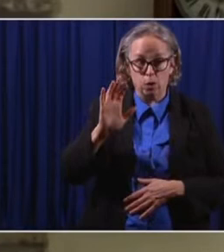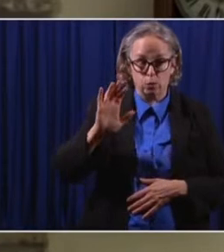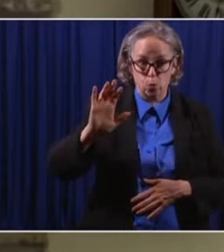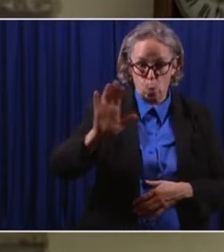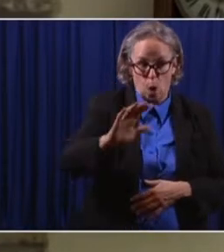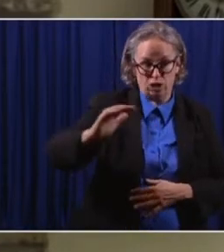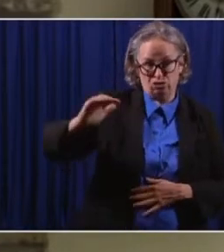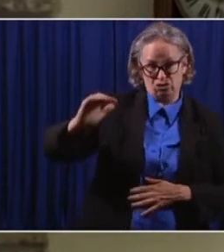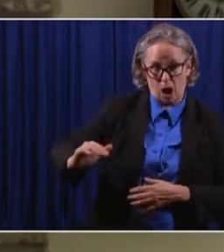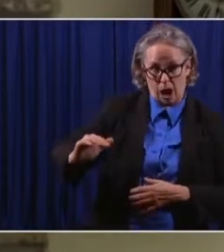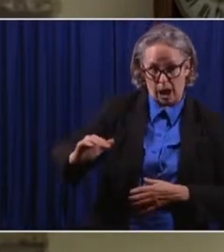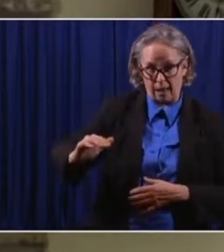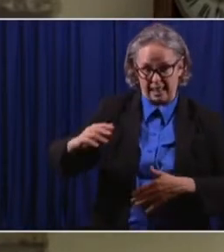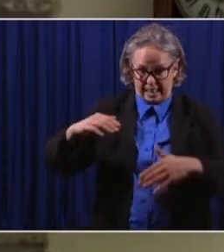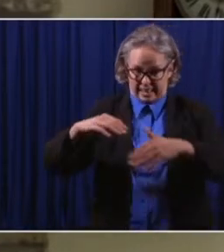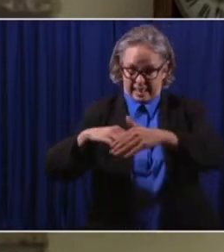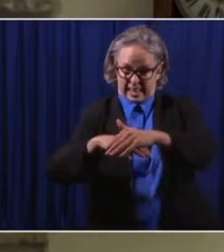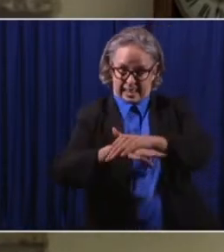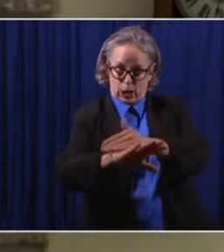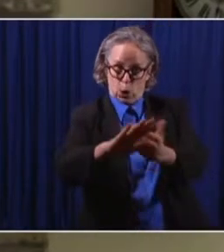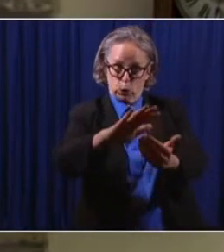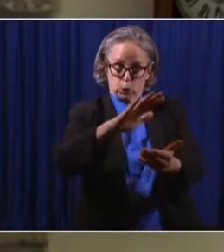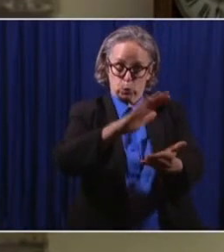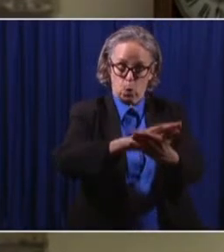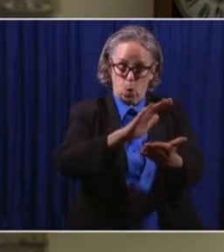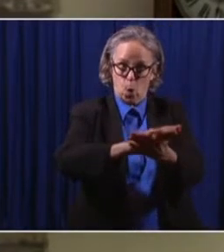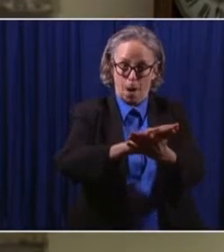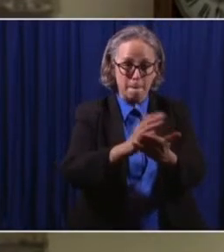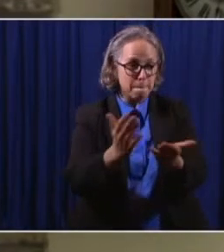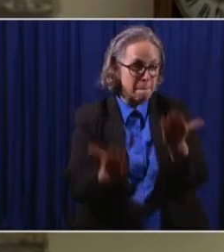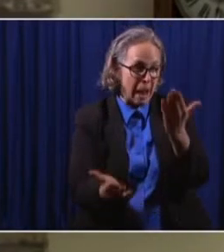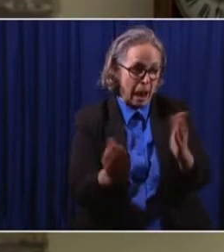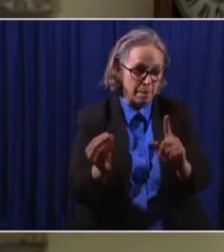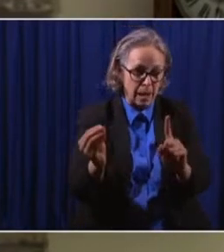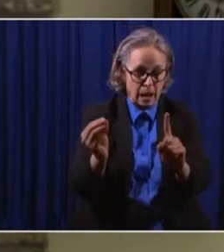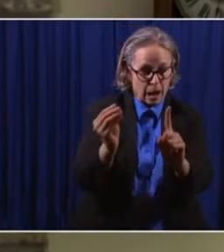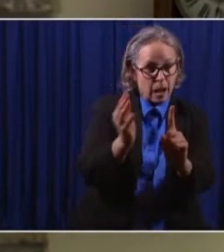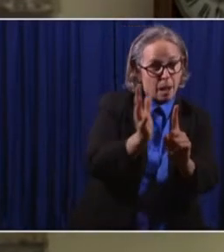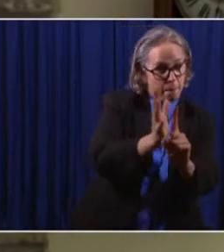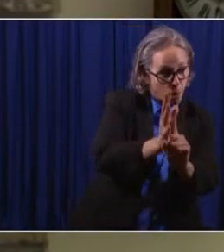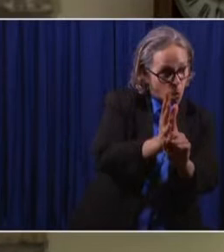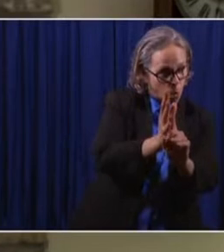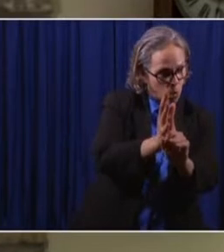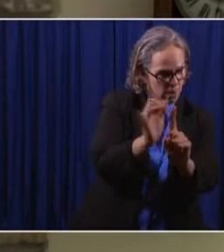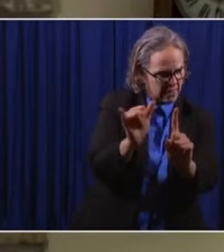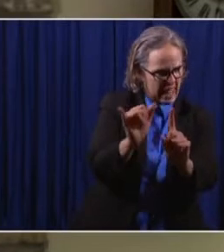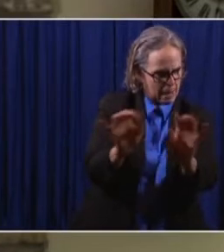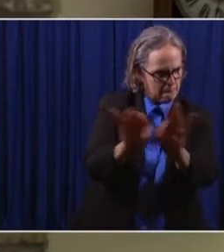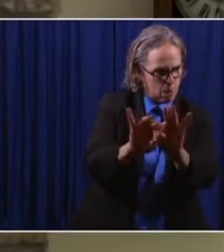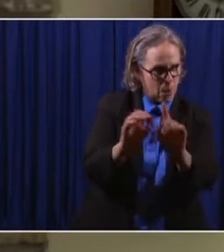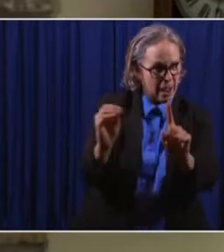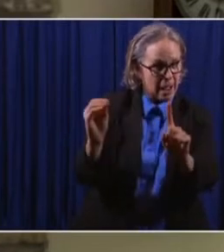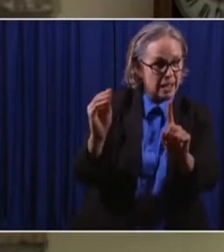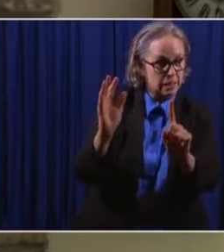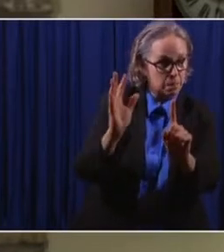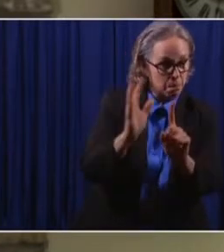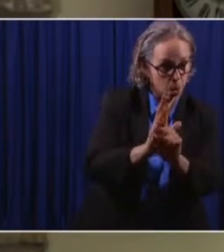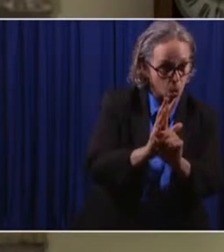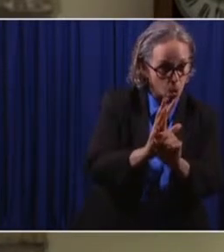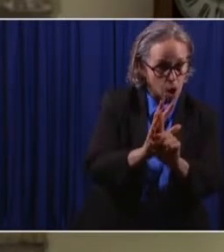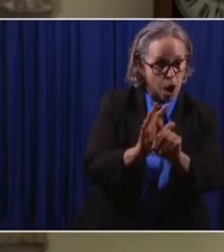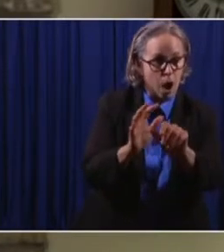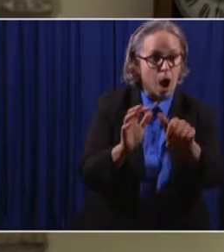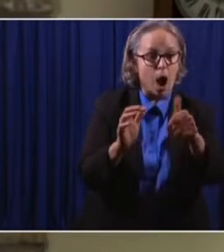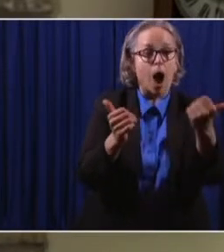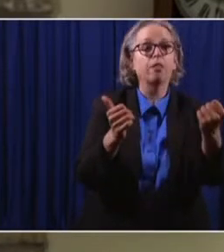child has come into contact with someone who later tests positive for COVID within the